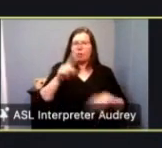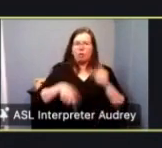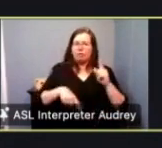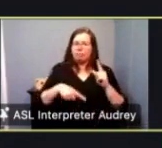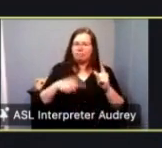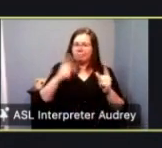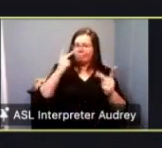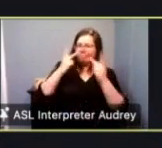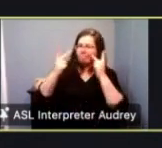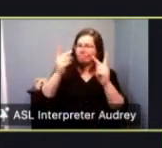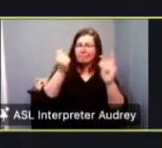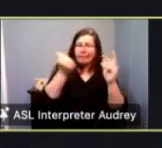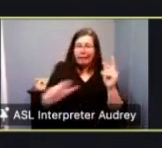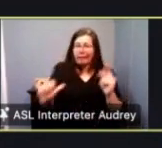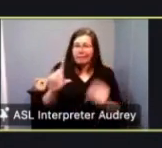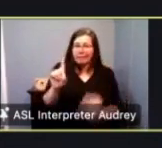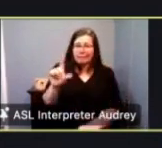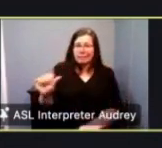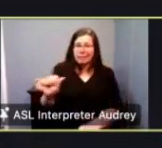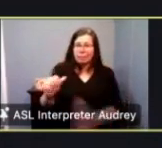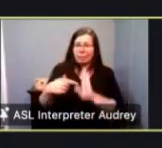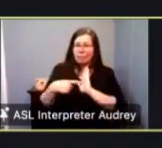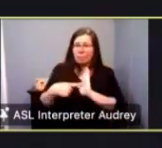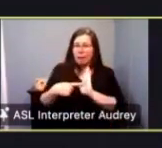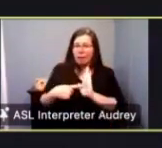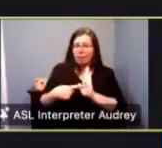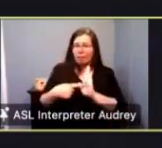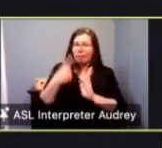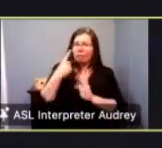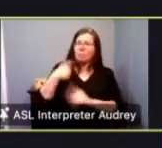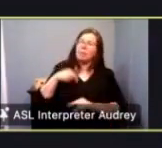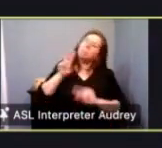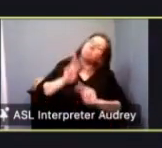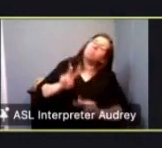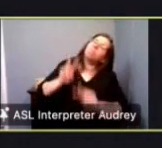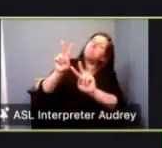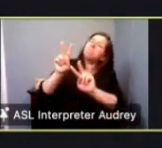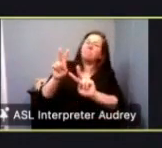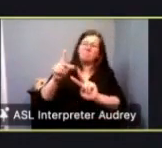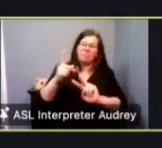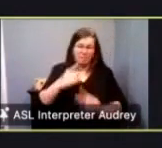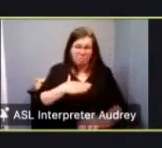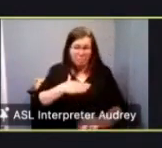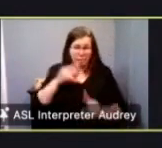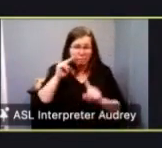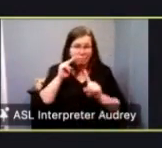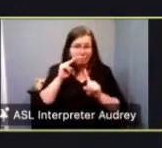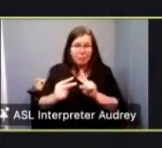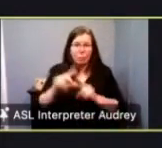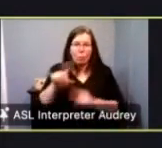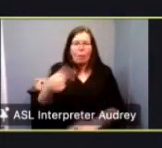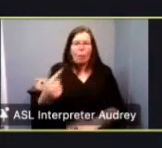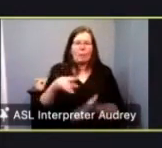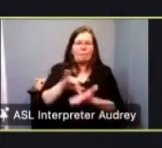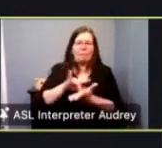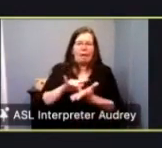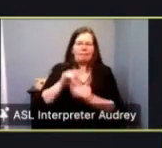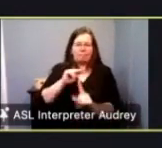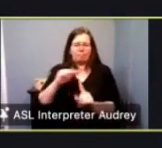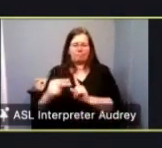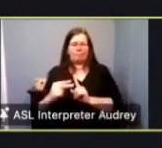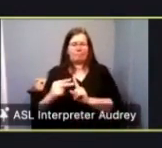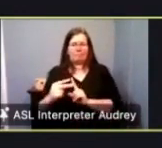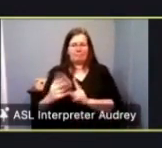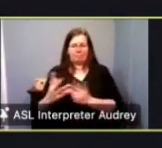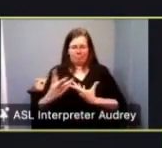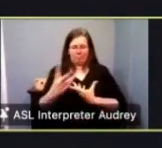in the media or in my personal life. I had no way of thinking about my disability outside of a medical context. And as a result, I